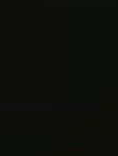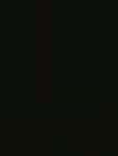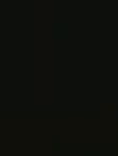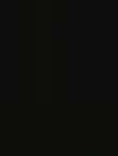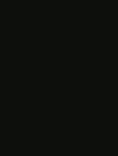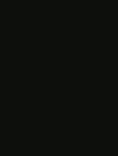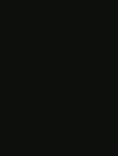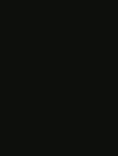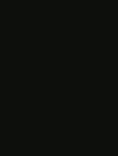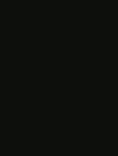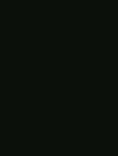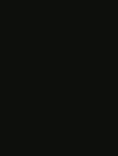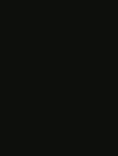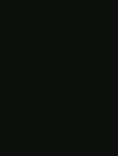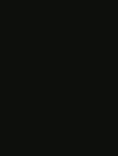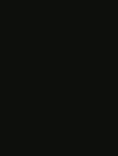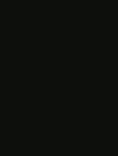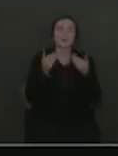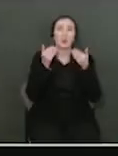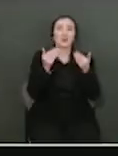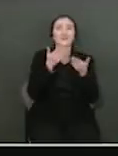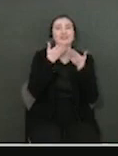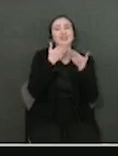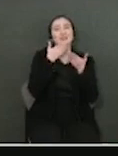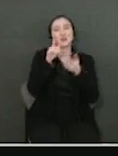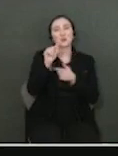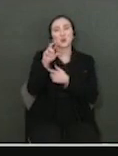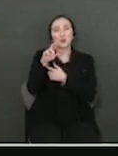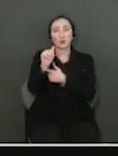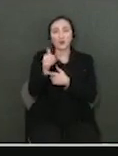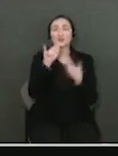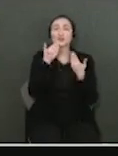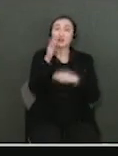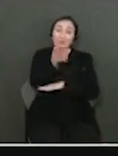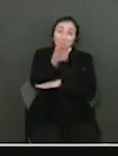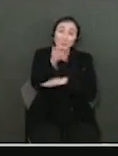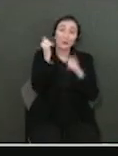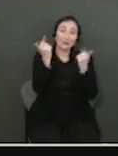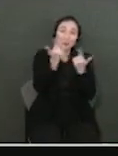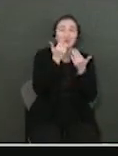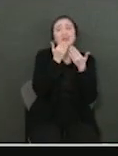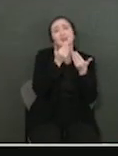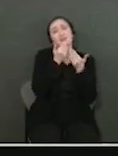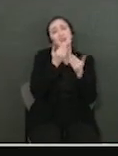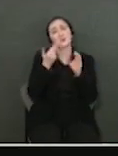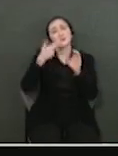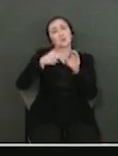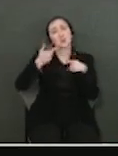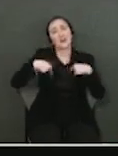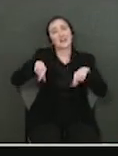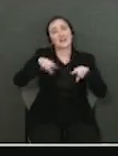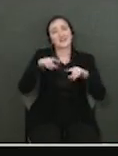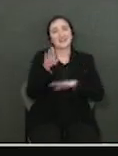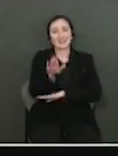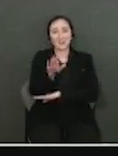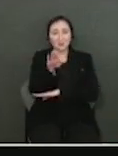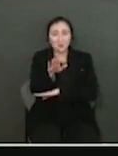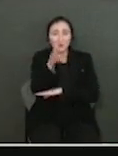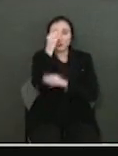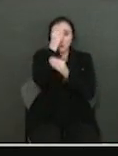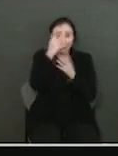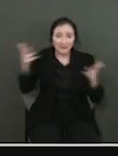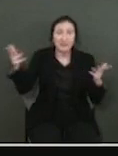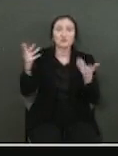Eric, go ahead. Thanks, Laura. Good afternoon, everyone. Thanks for joining us this afternoon as we provide you some